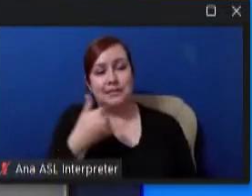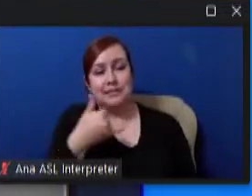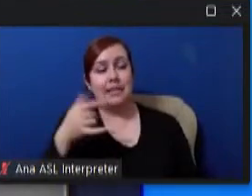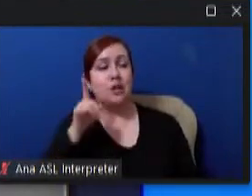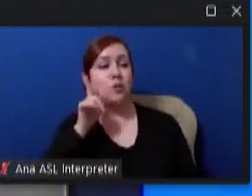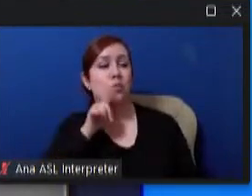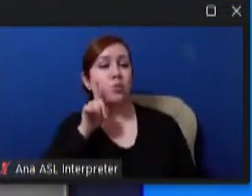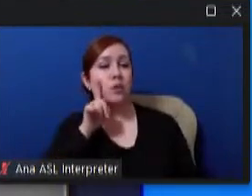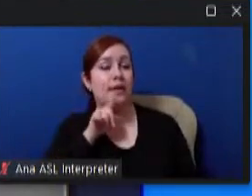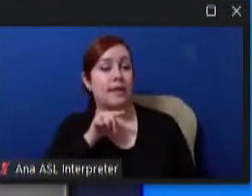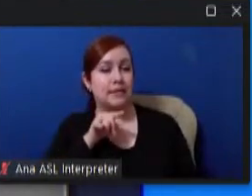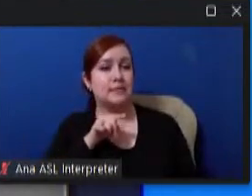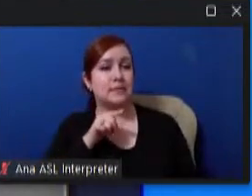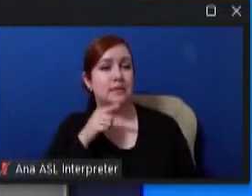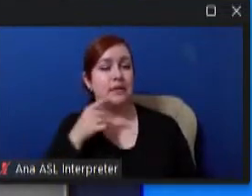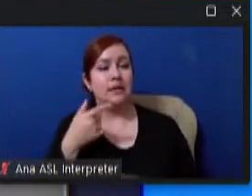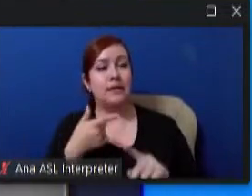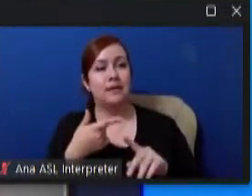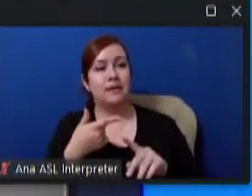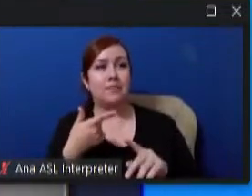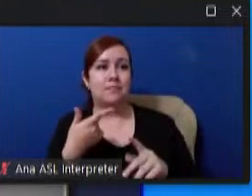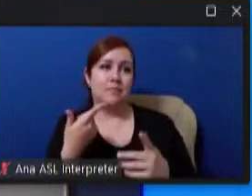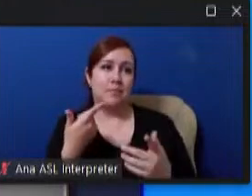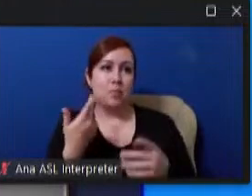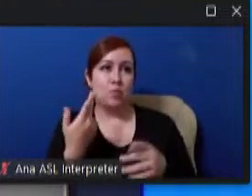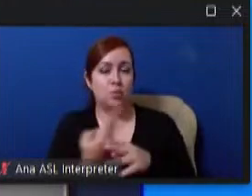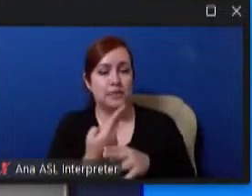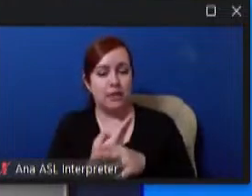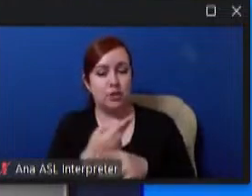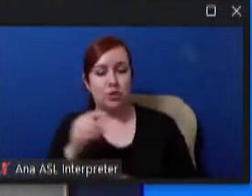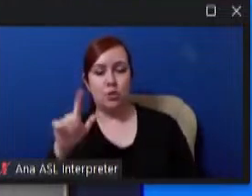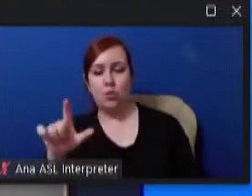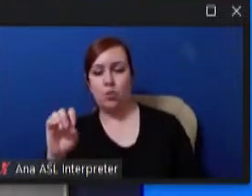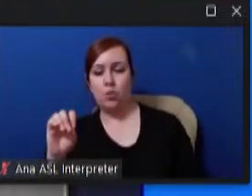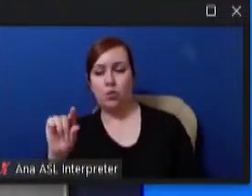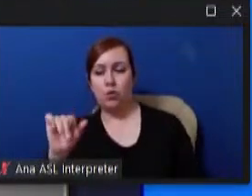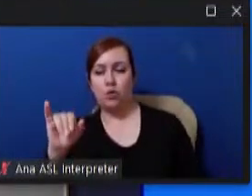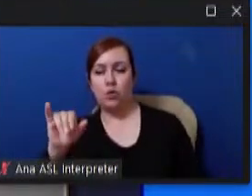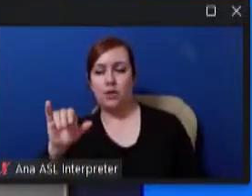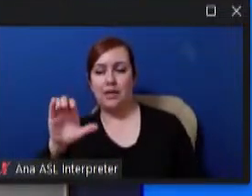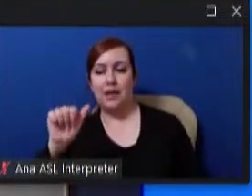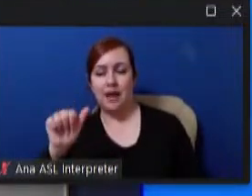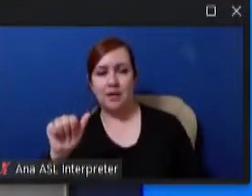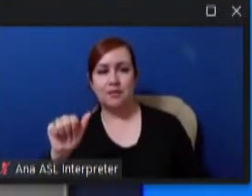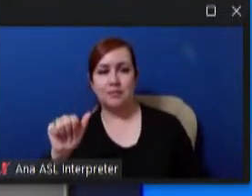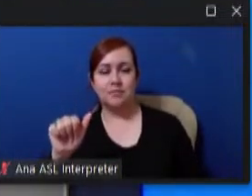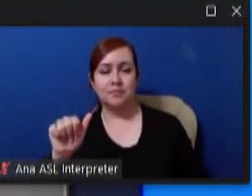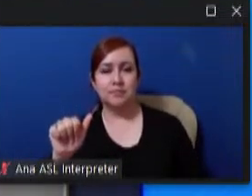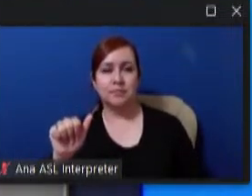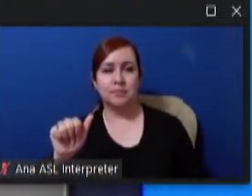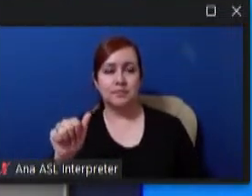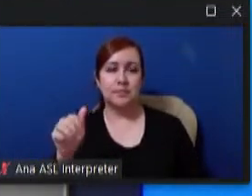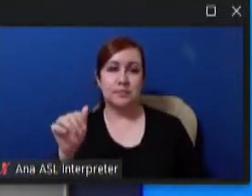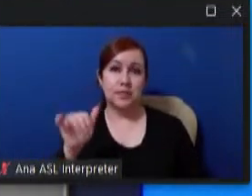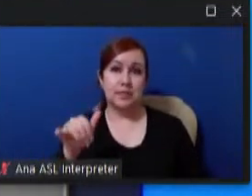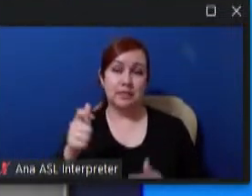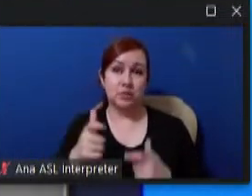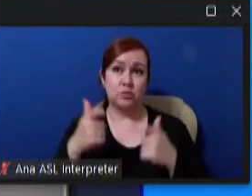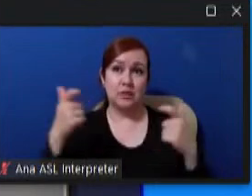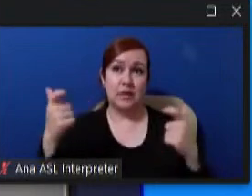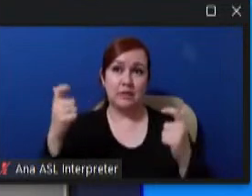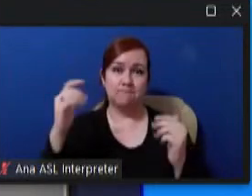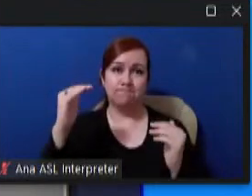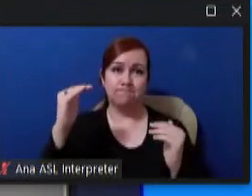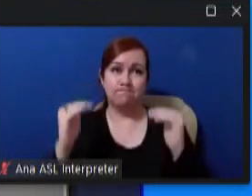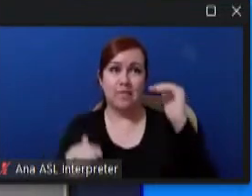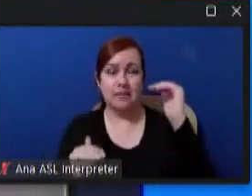then one that specifically focuses on women, girls, and adolescents. Taking a territorial approach, this is